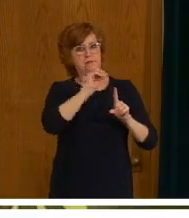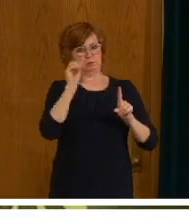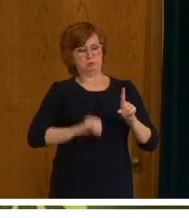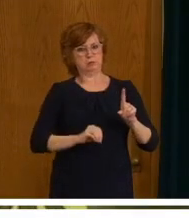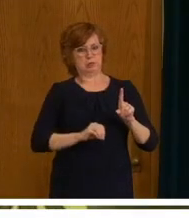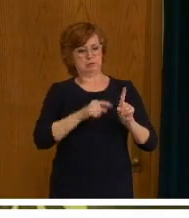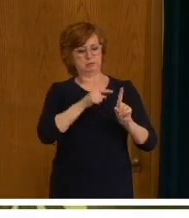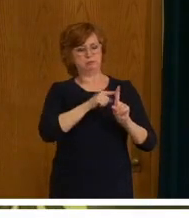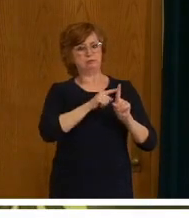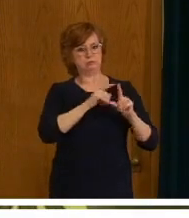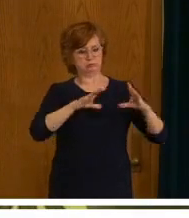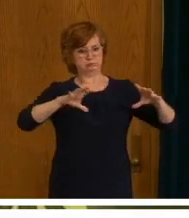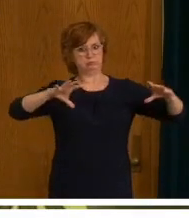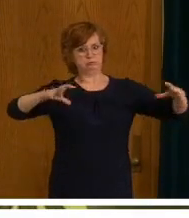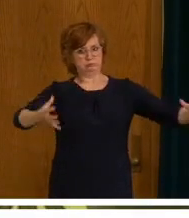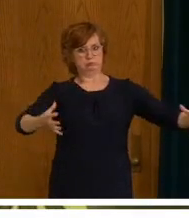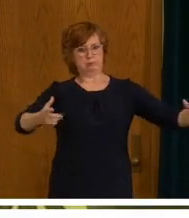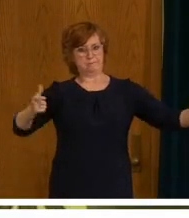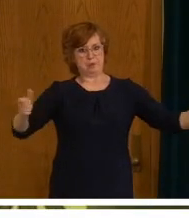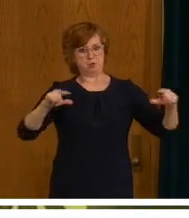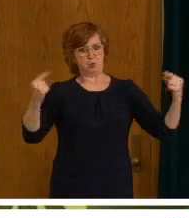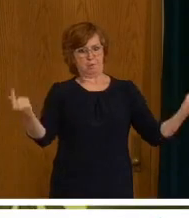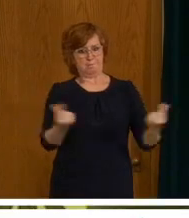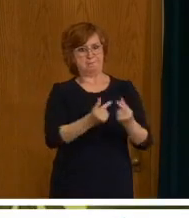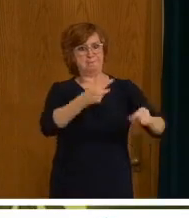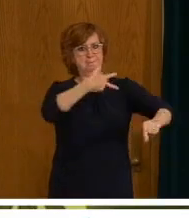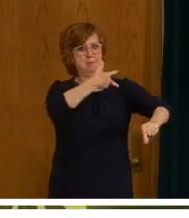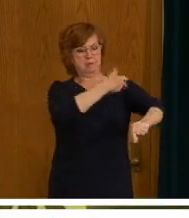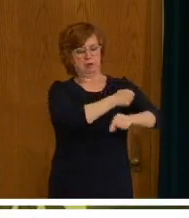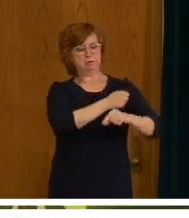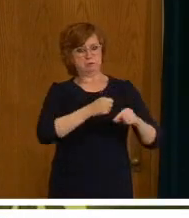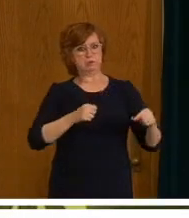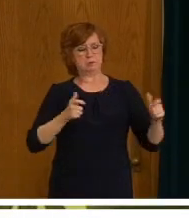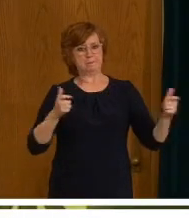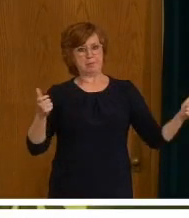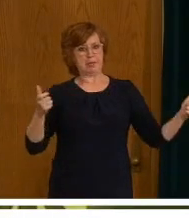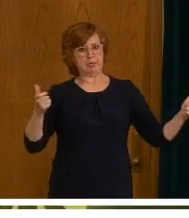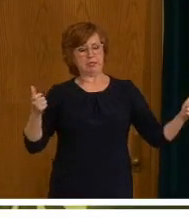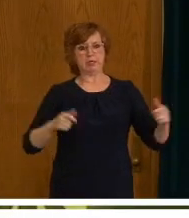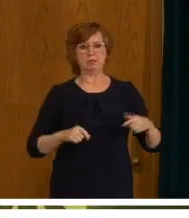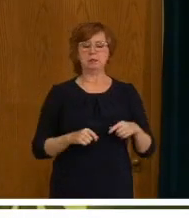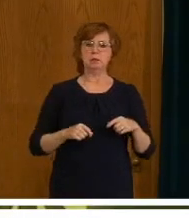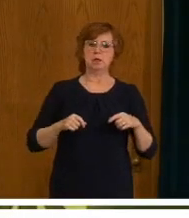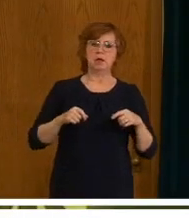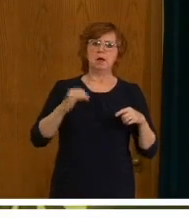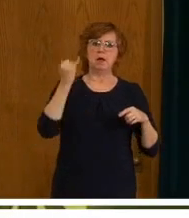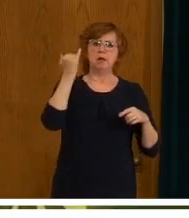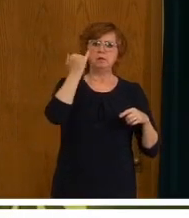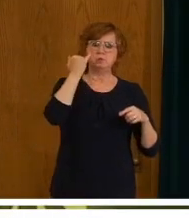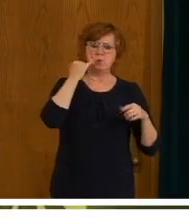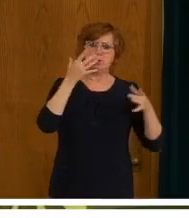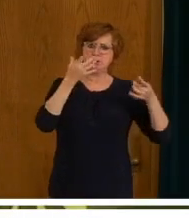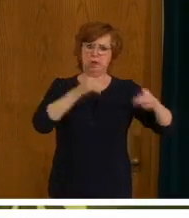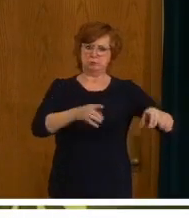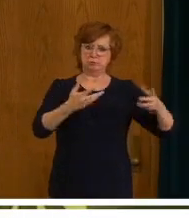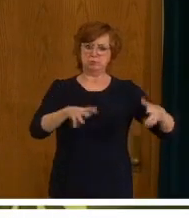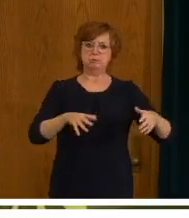significant level of vaccination, and it will provide our province with a very significant level of